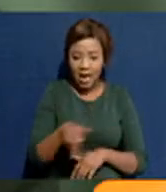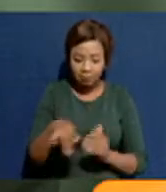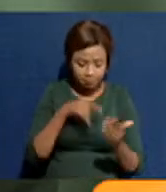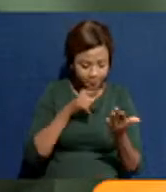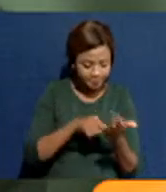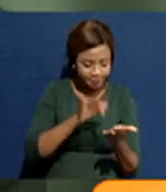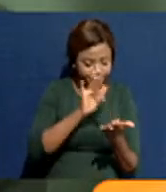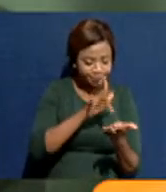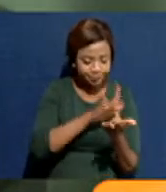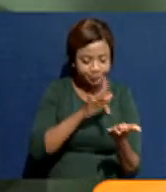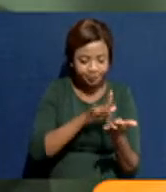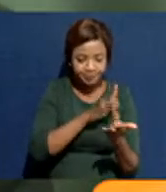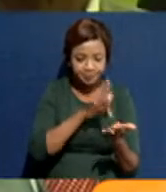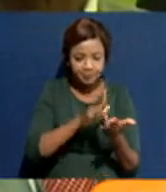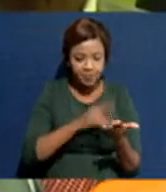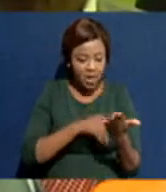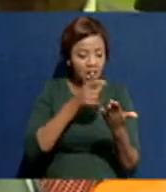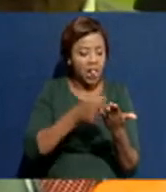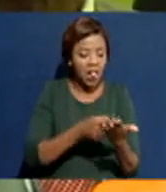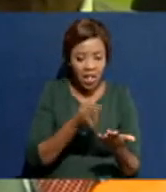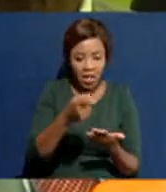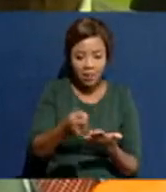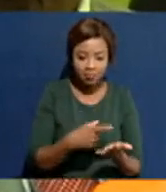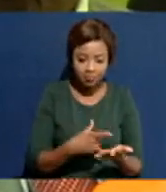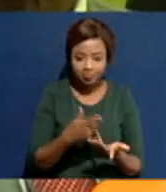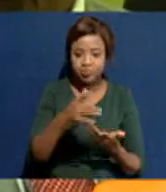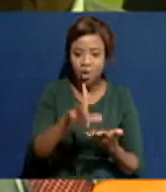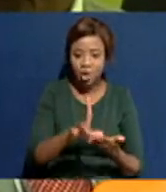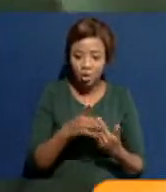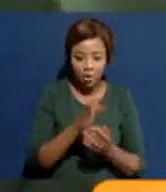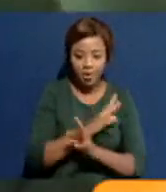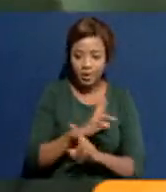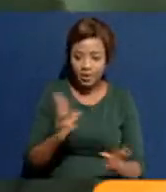instantly, just on a click of a button. So we come in with better insights,